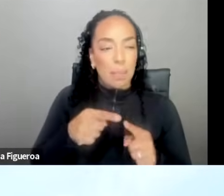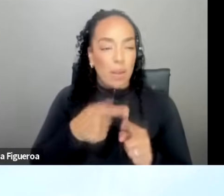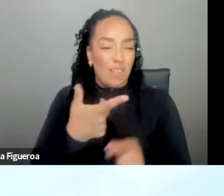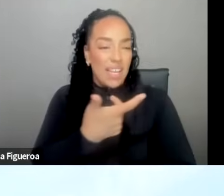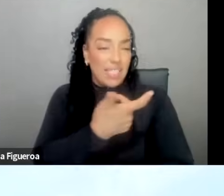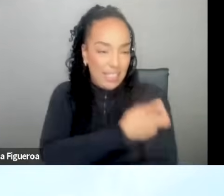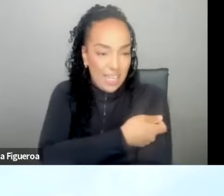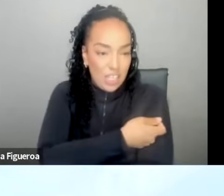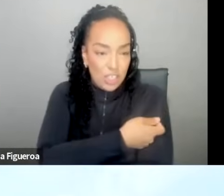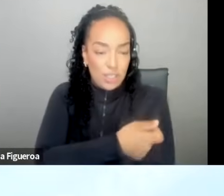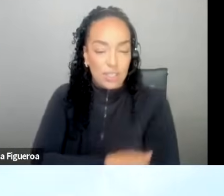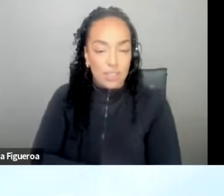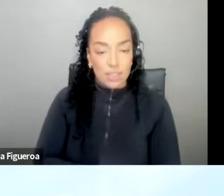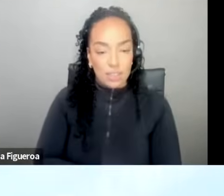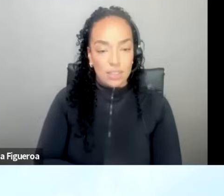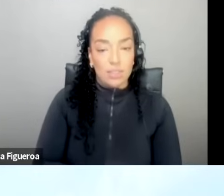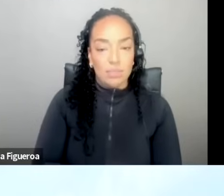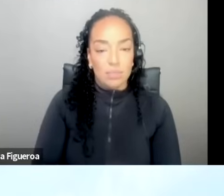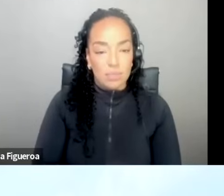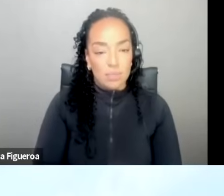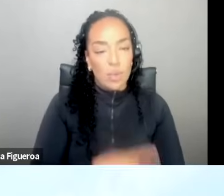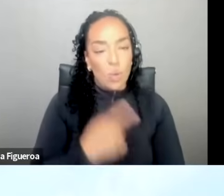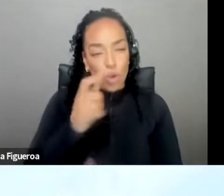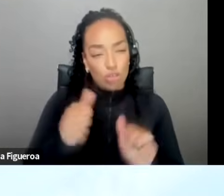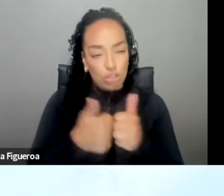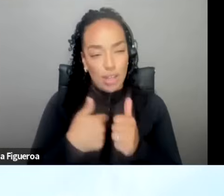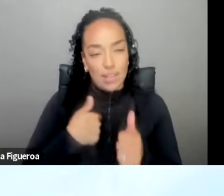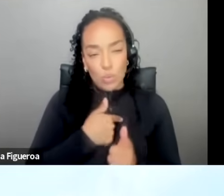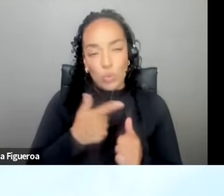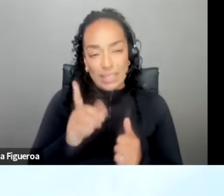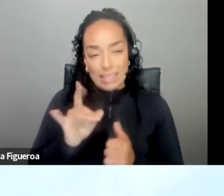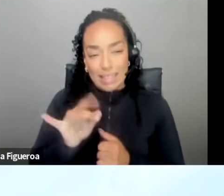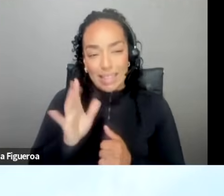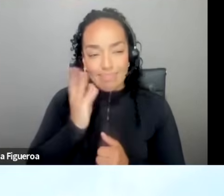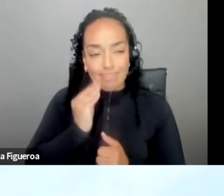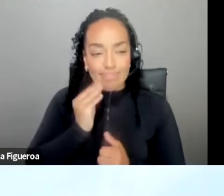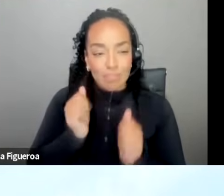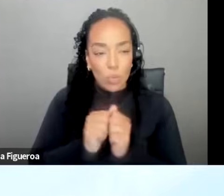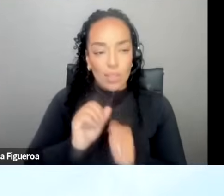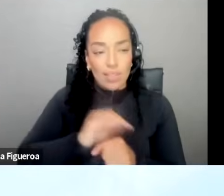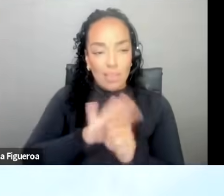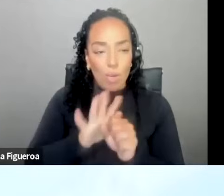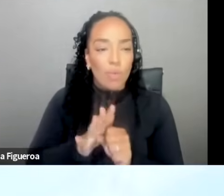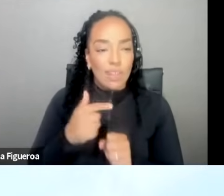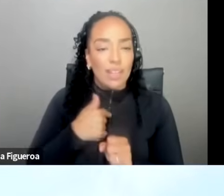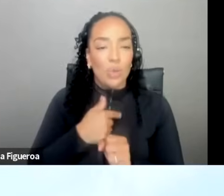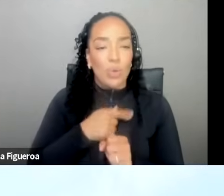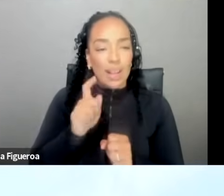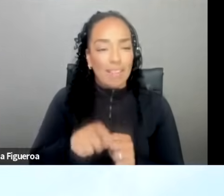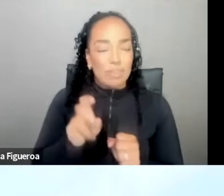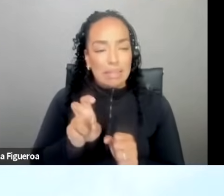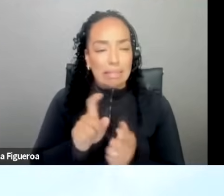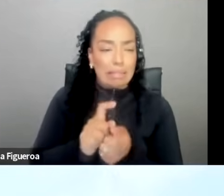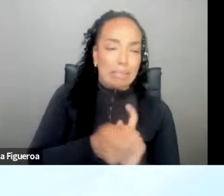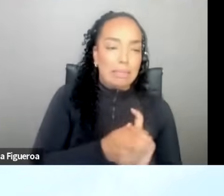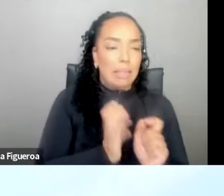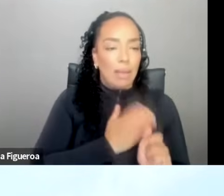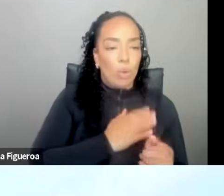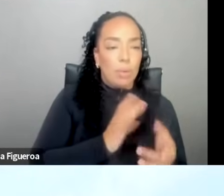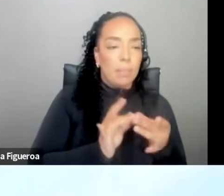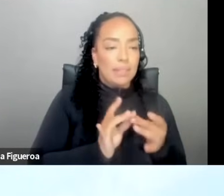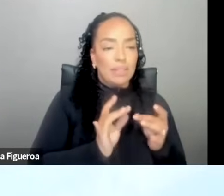was just wondering, one of the challenges we had with COVID-19 was when we had to shift our messaging a bit that the